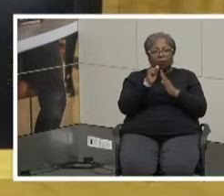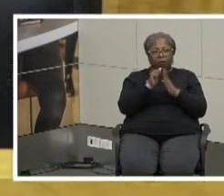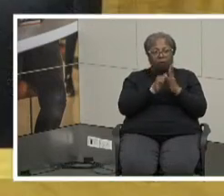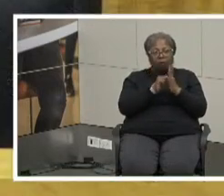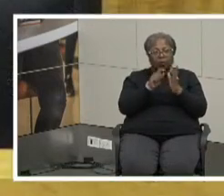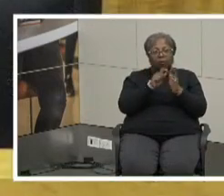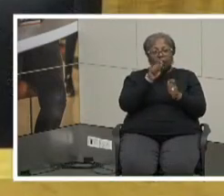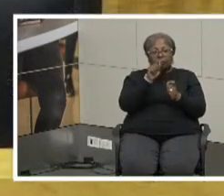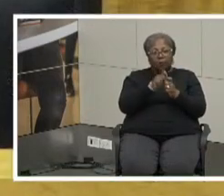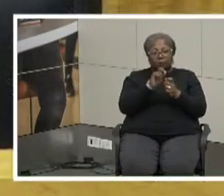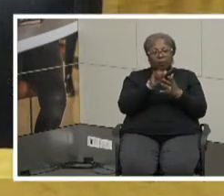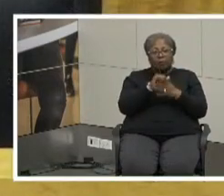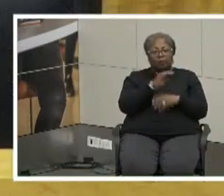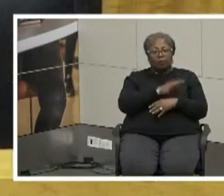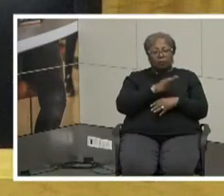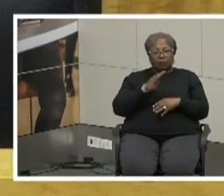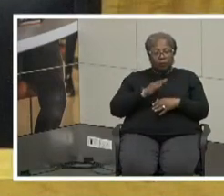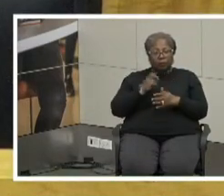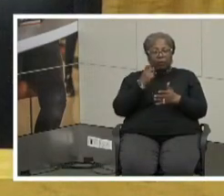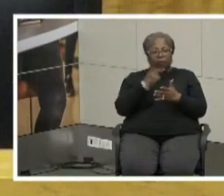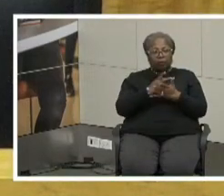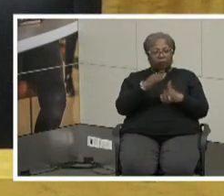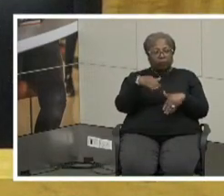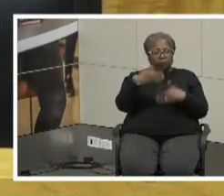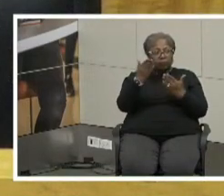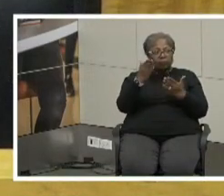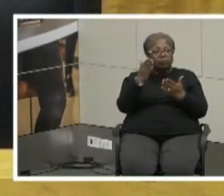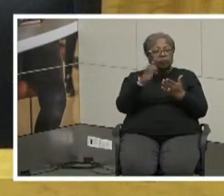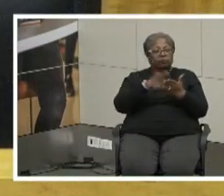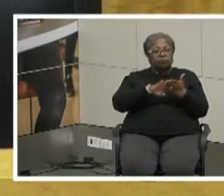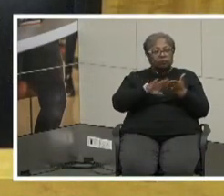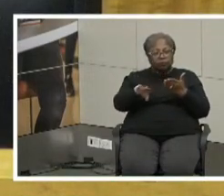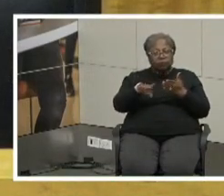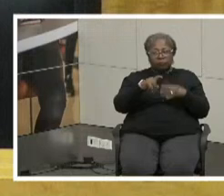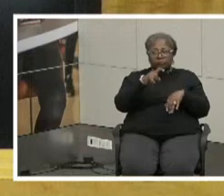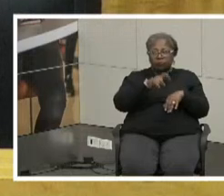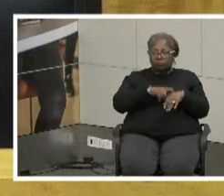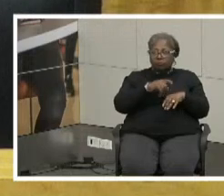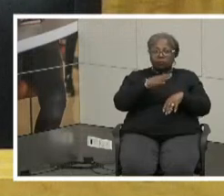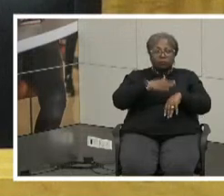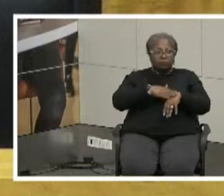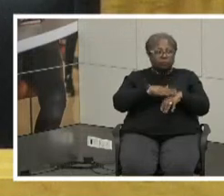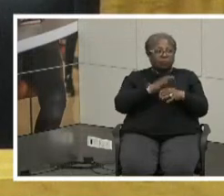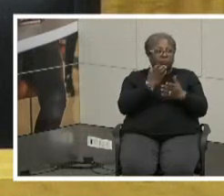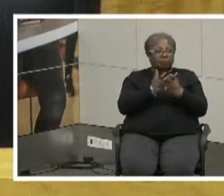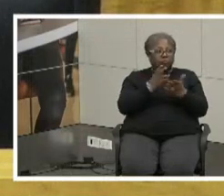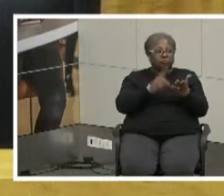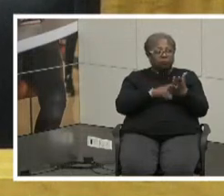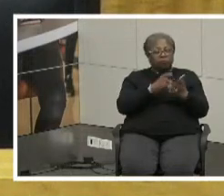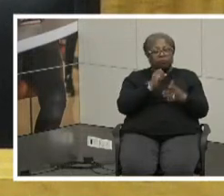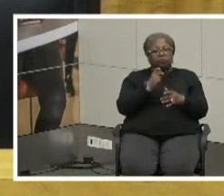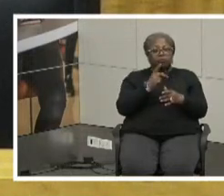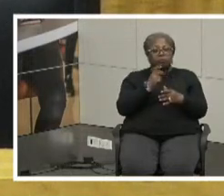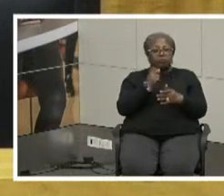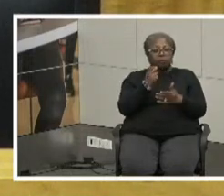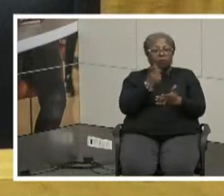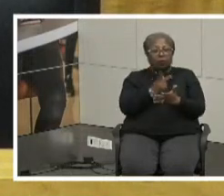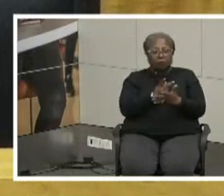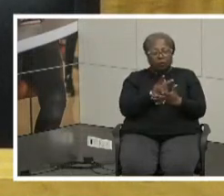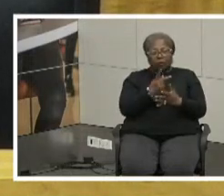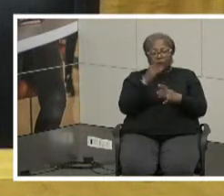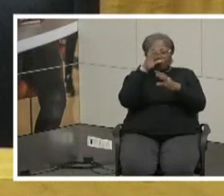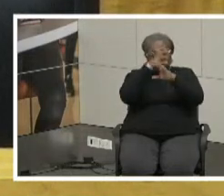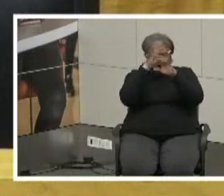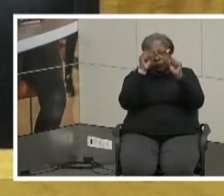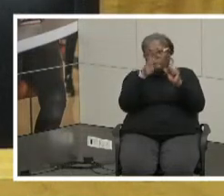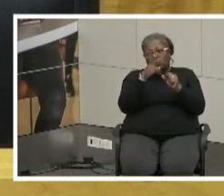specifically that the board approves proposed terminations of continuing term and probationary contracts and authorize the superintendent